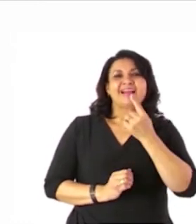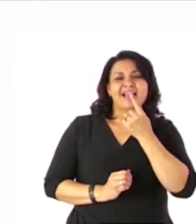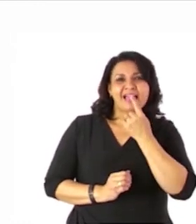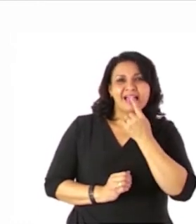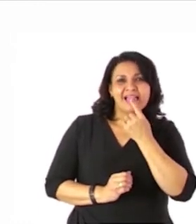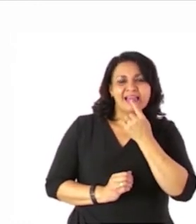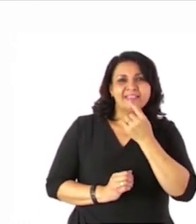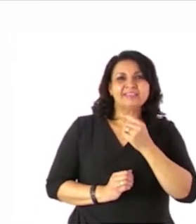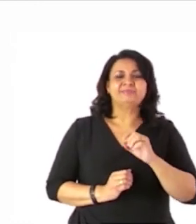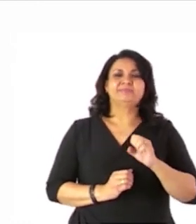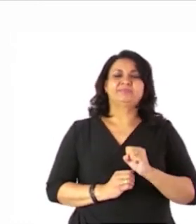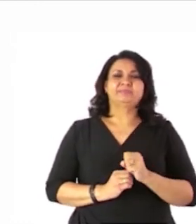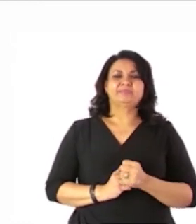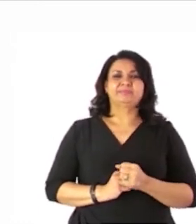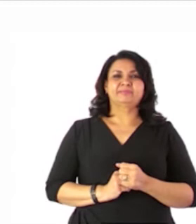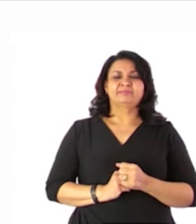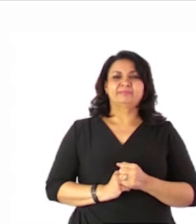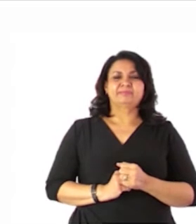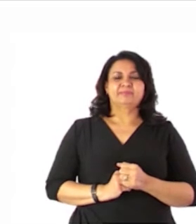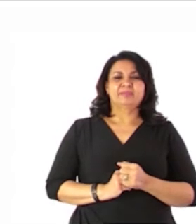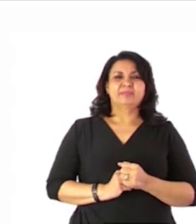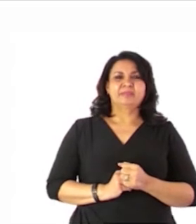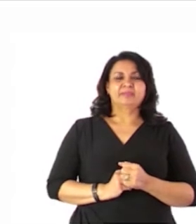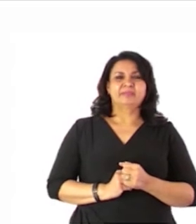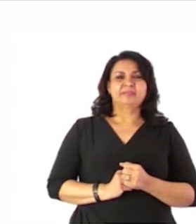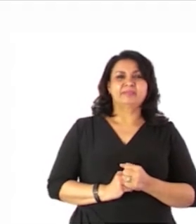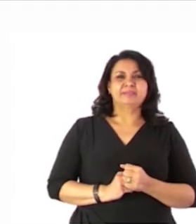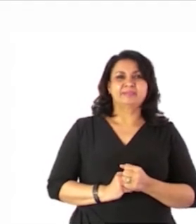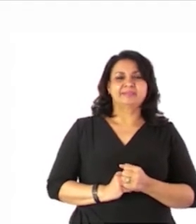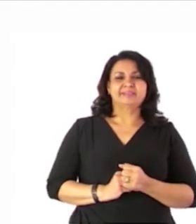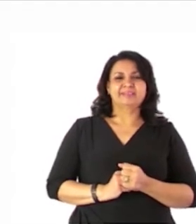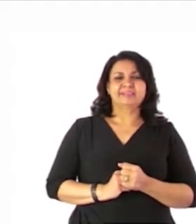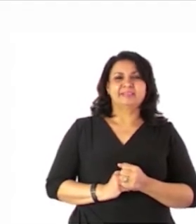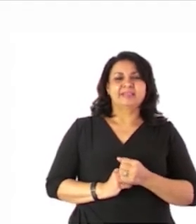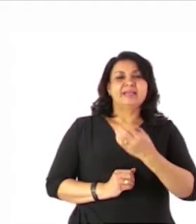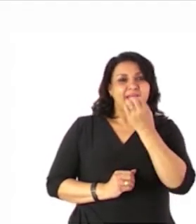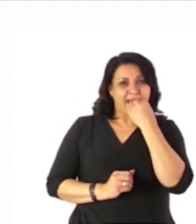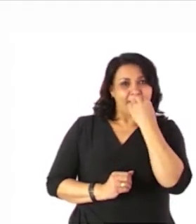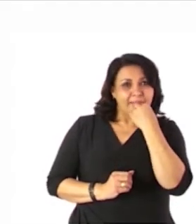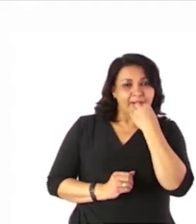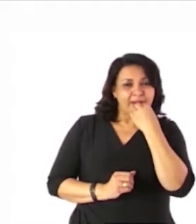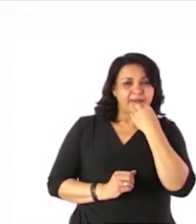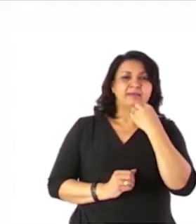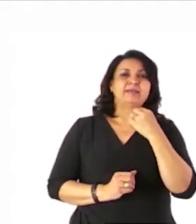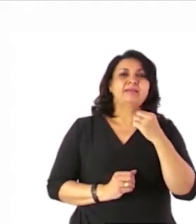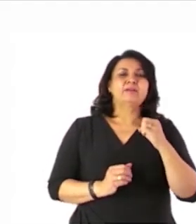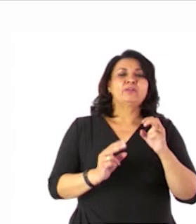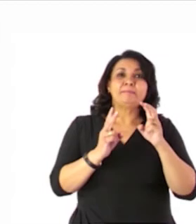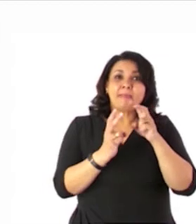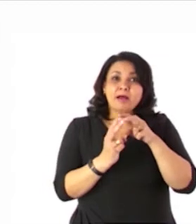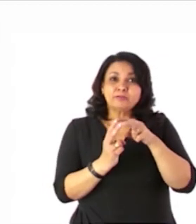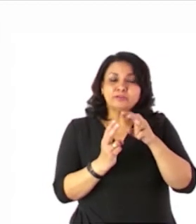taste. Now we're going to see whether we going to taste the apple or the